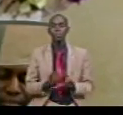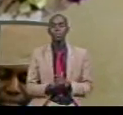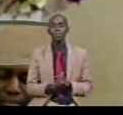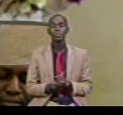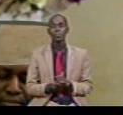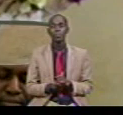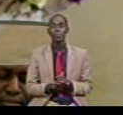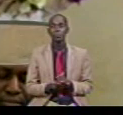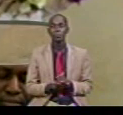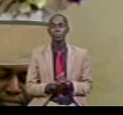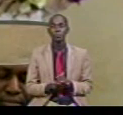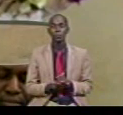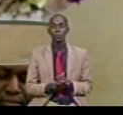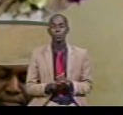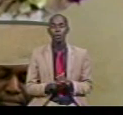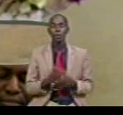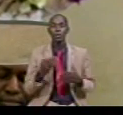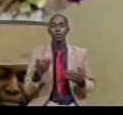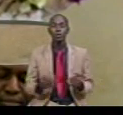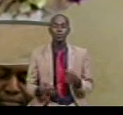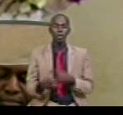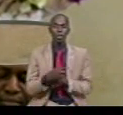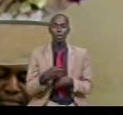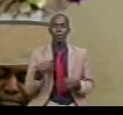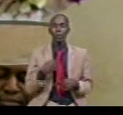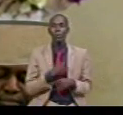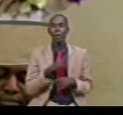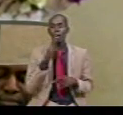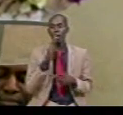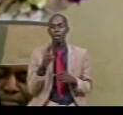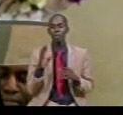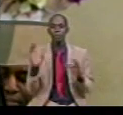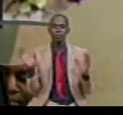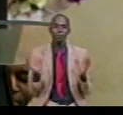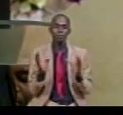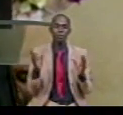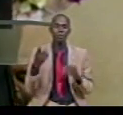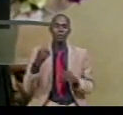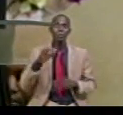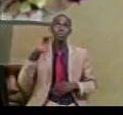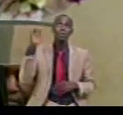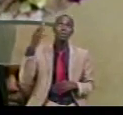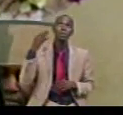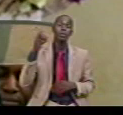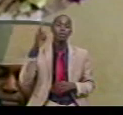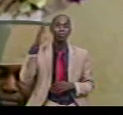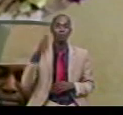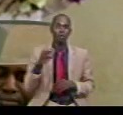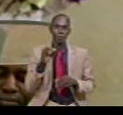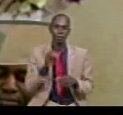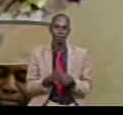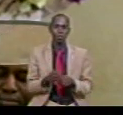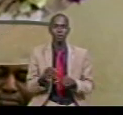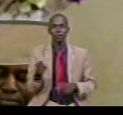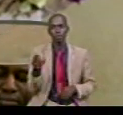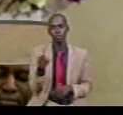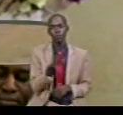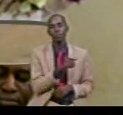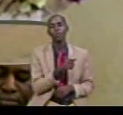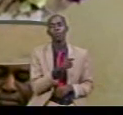Today, we are celebrating the grace of God in you,